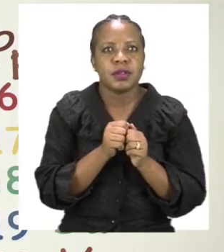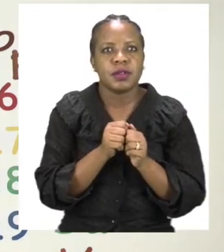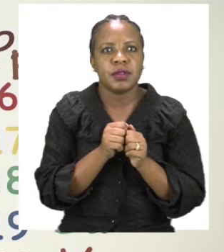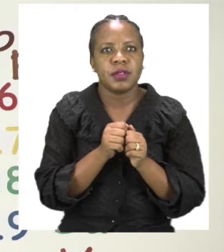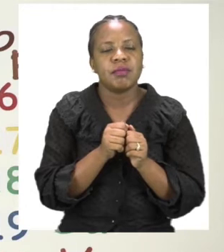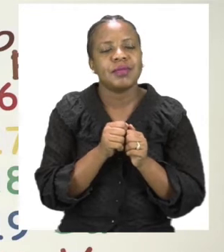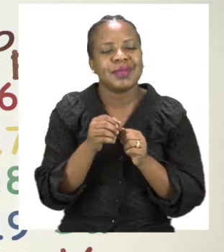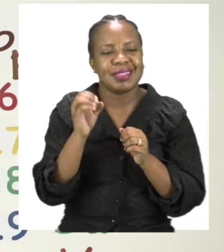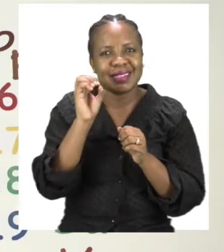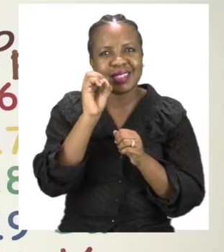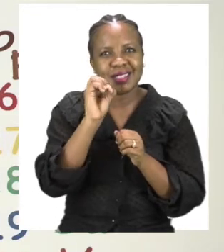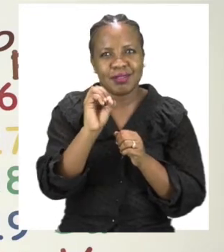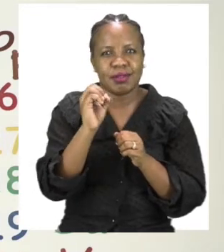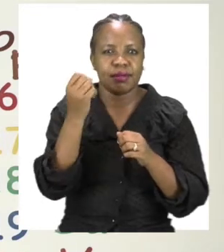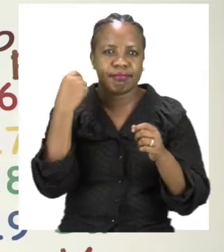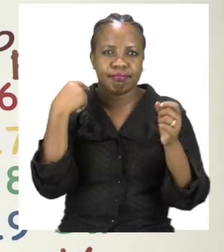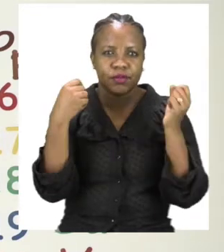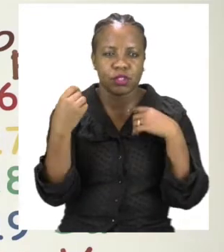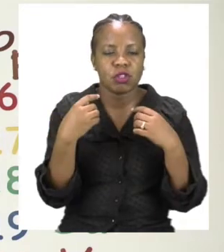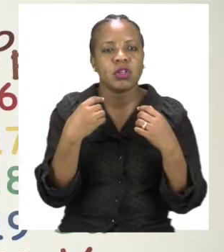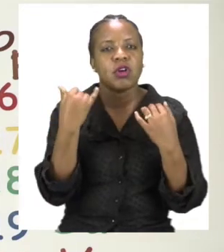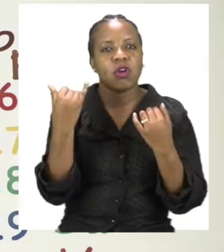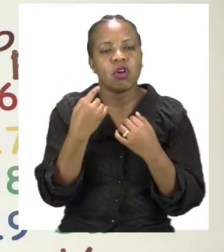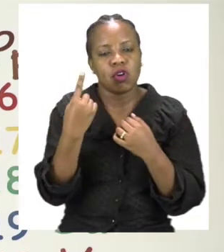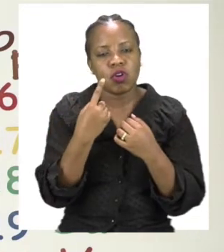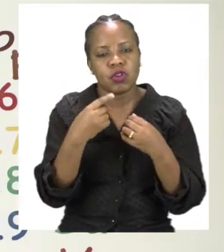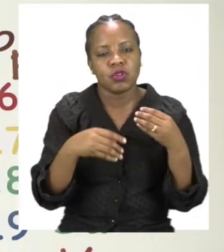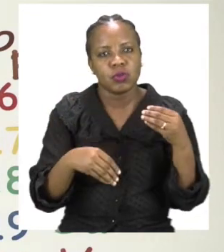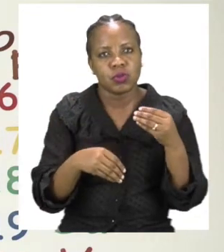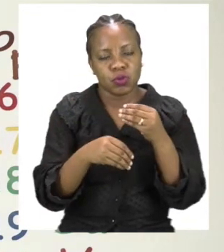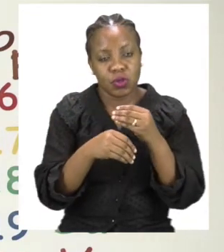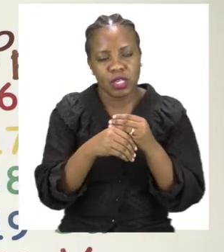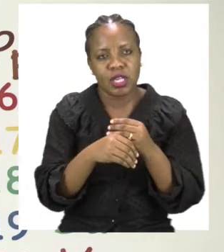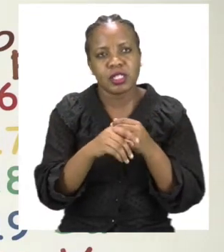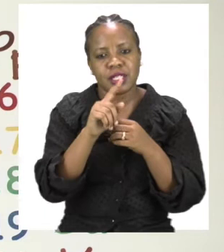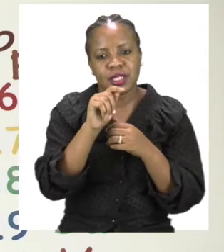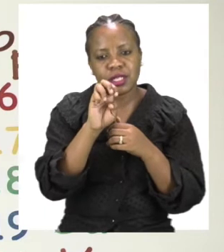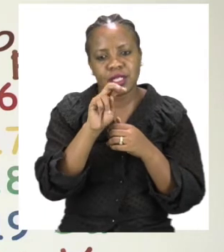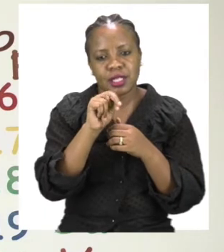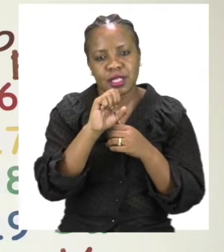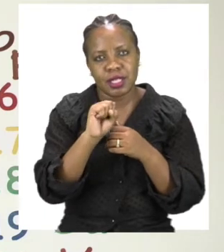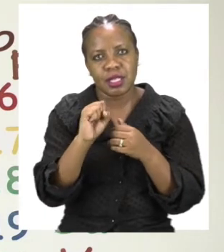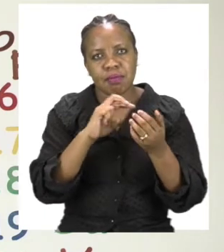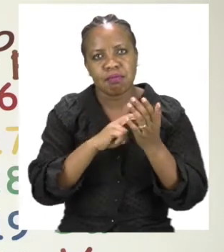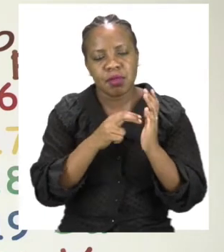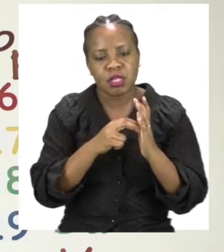the 0 for now, which means we're going to bring down the 0